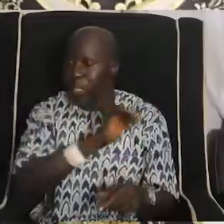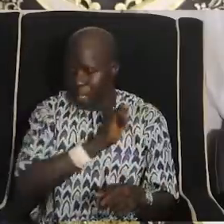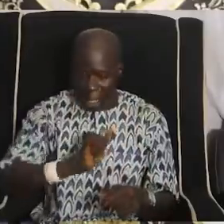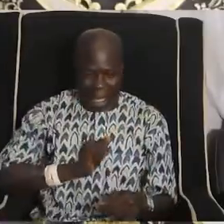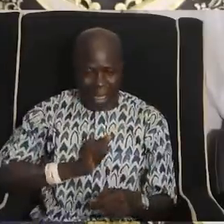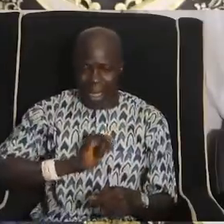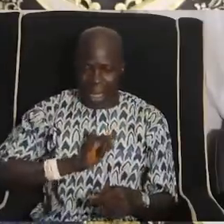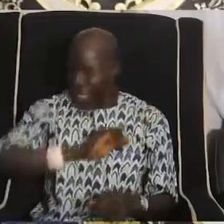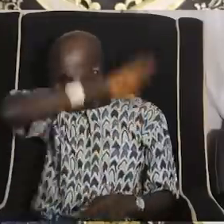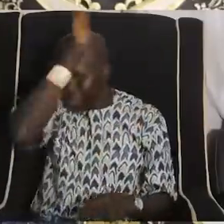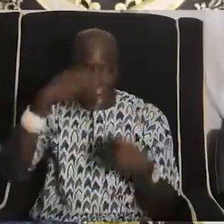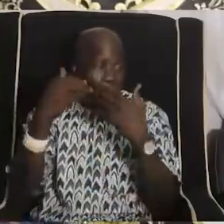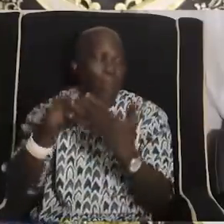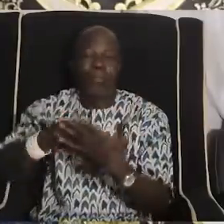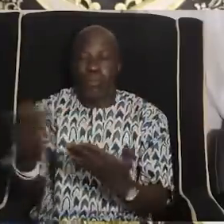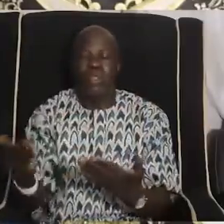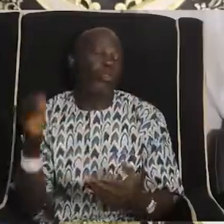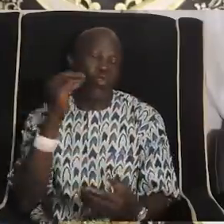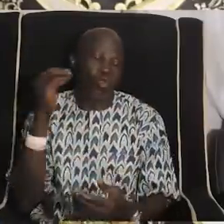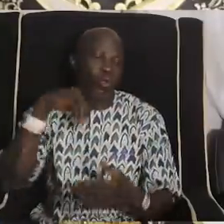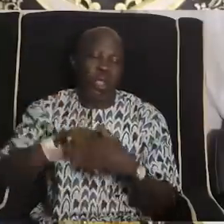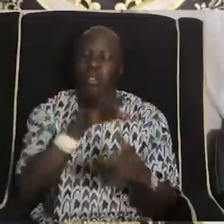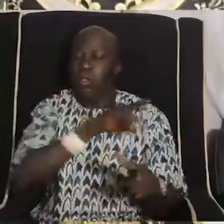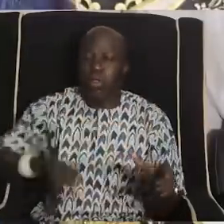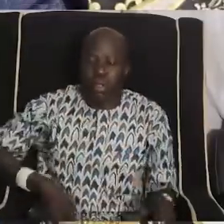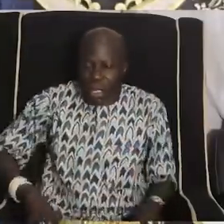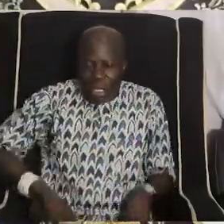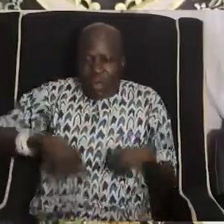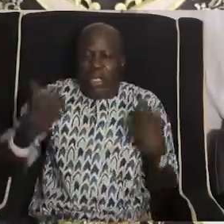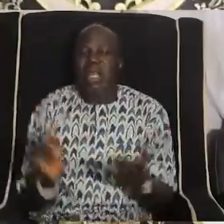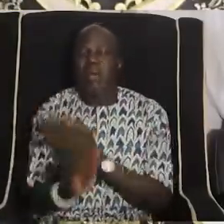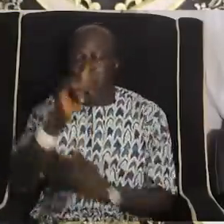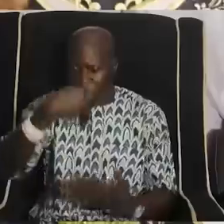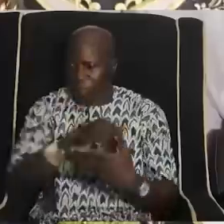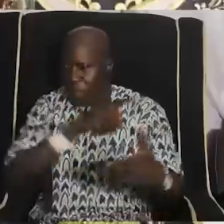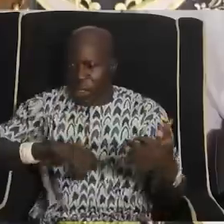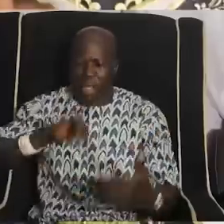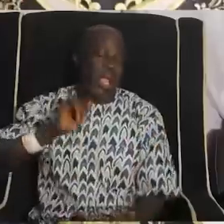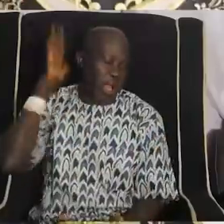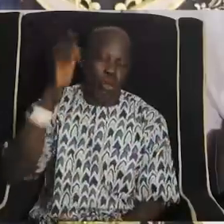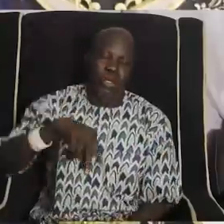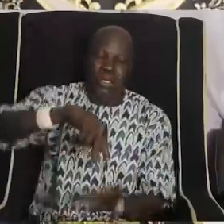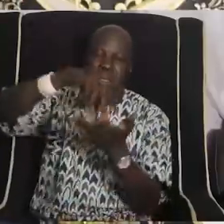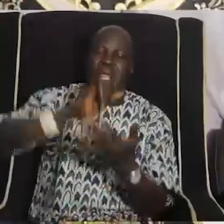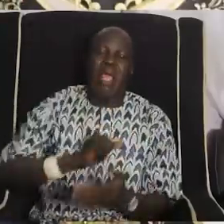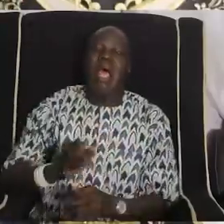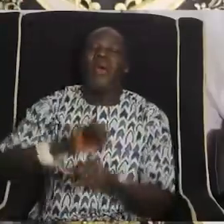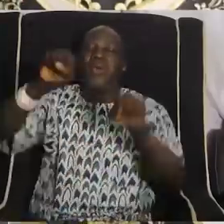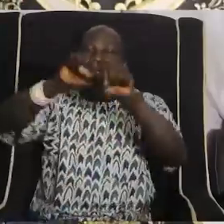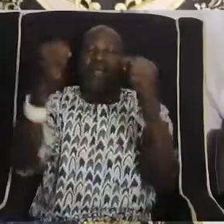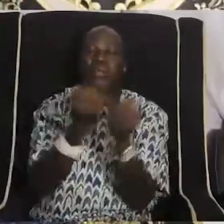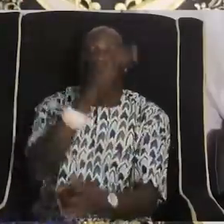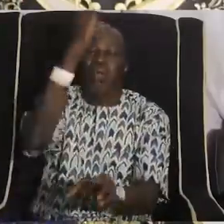Jesus, you and I will be so. As the Lord liveth and is praying, before the Lord, the one that I stand, the oil of Jesus, and the oil of